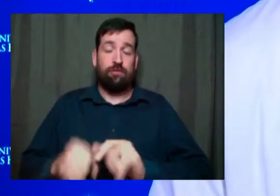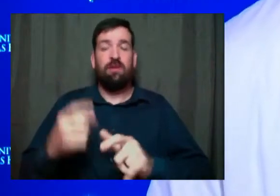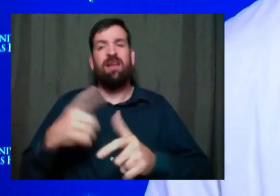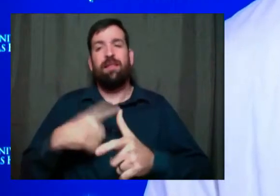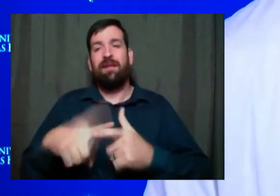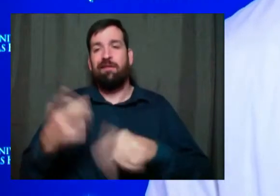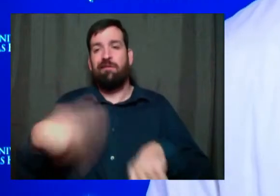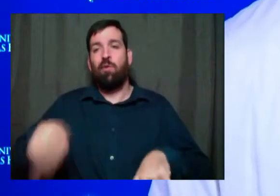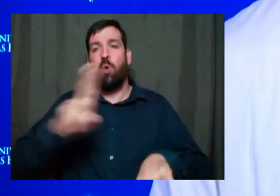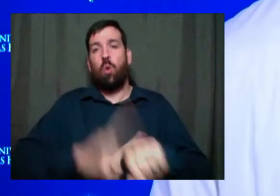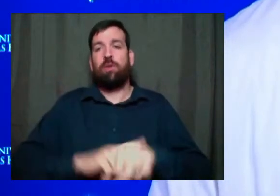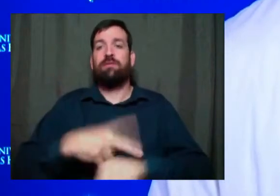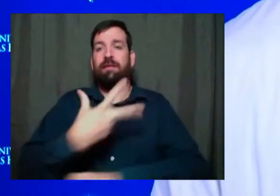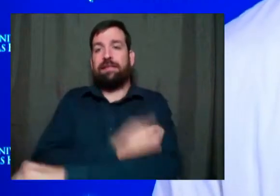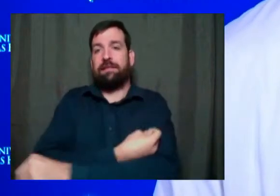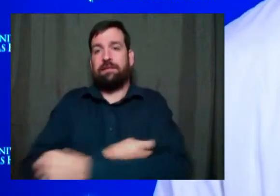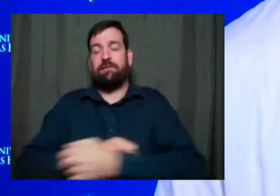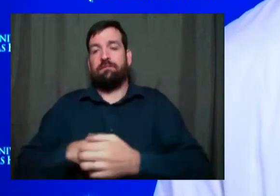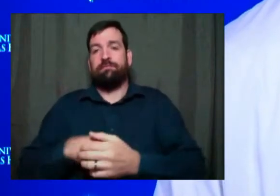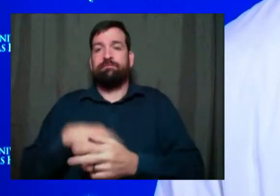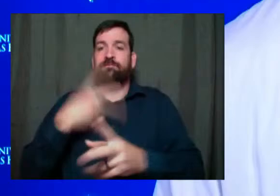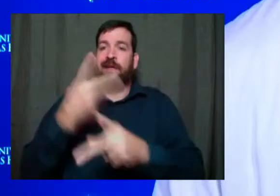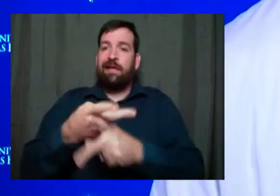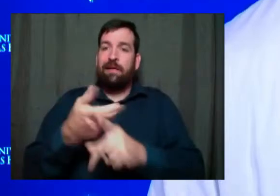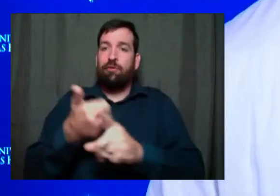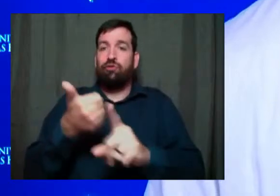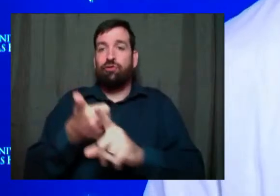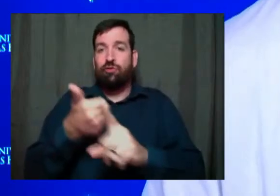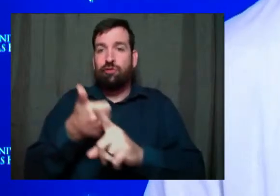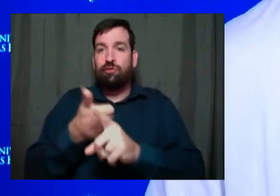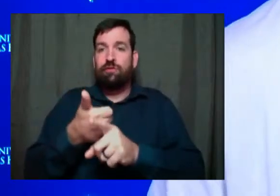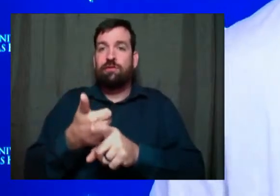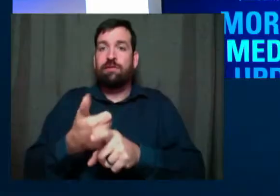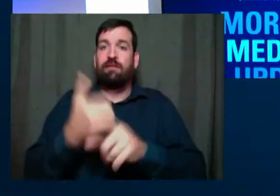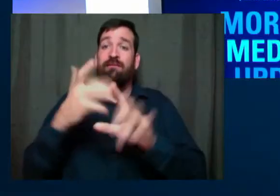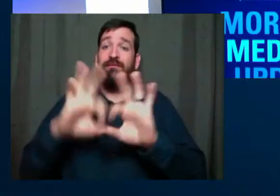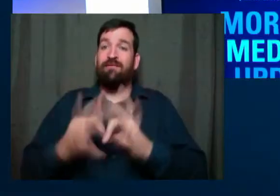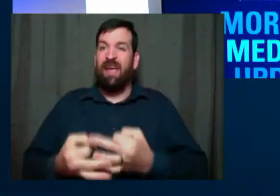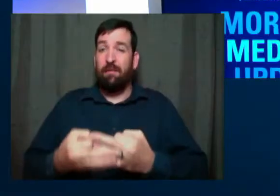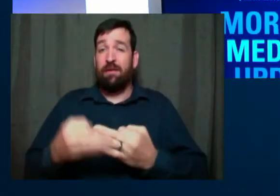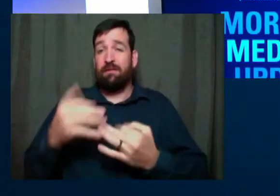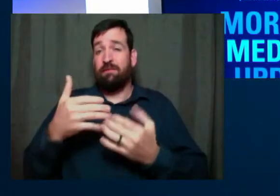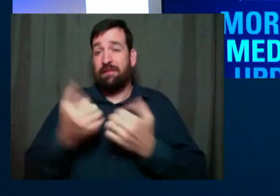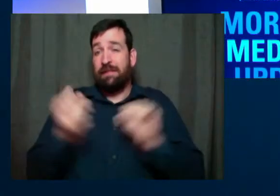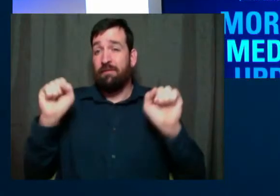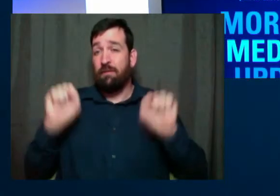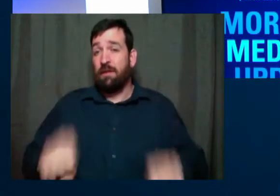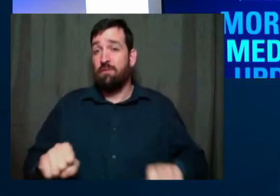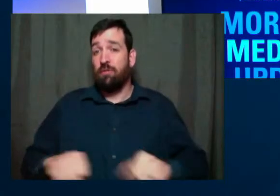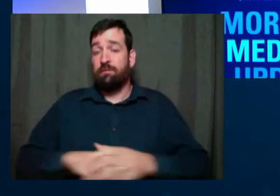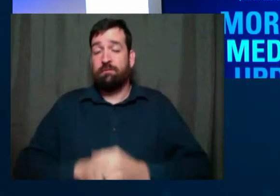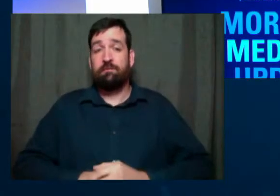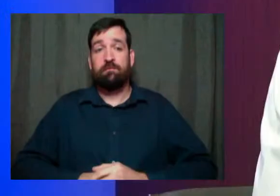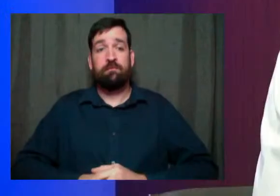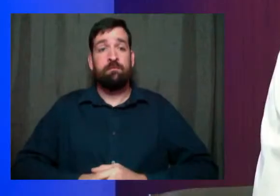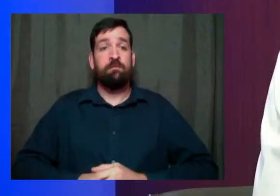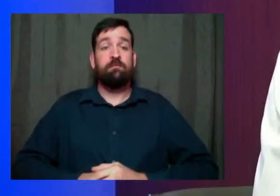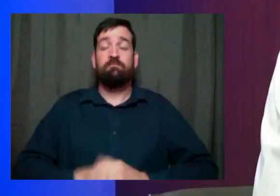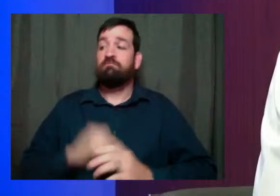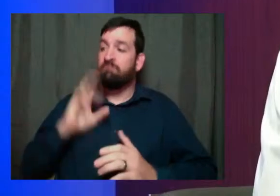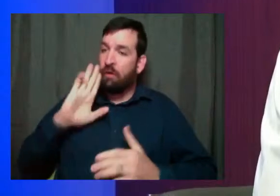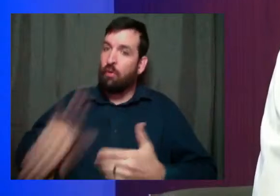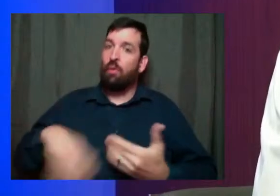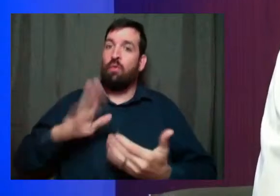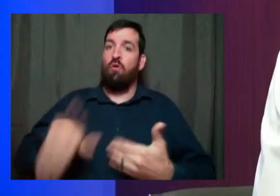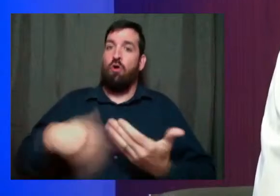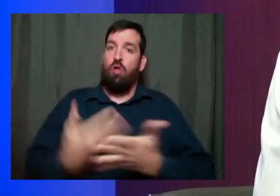get vaccinated to keep you and your bubble or your family as safe as possible. In all the days of all the coronavirus